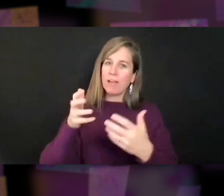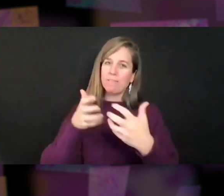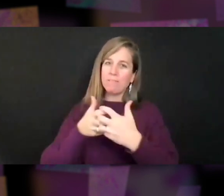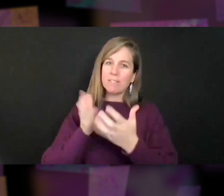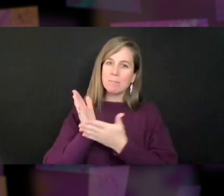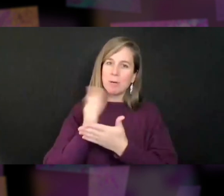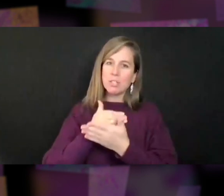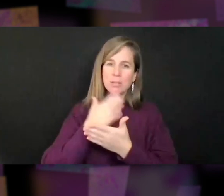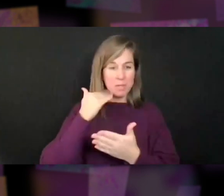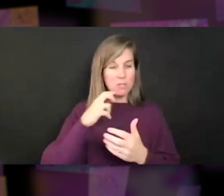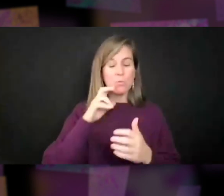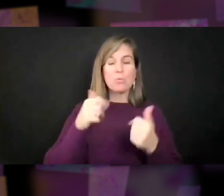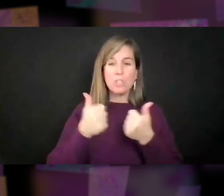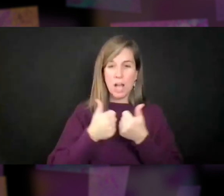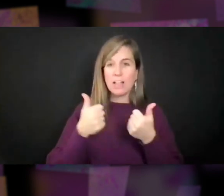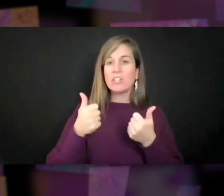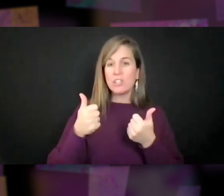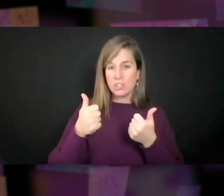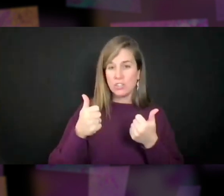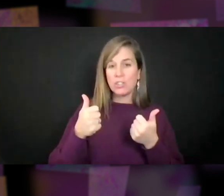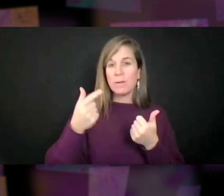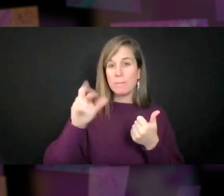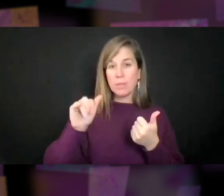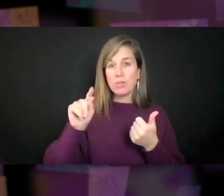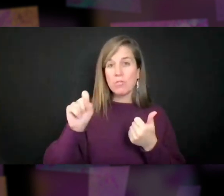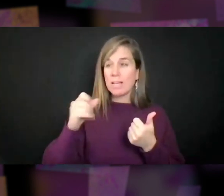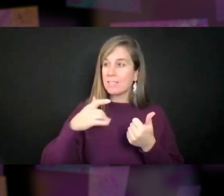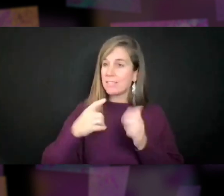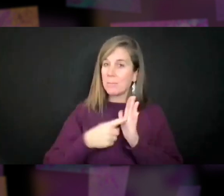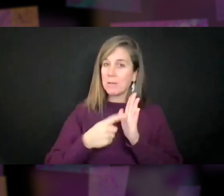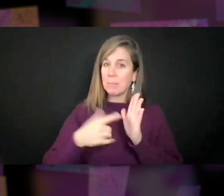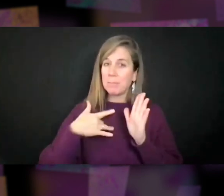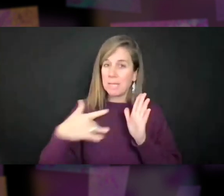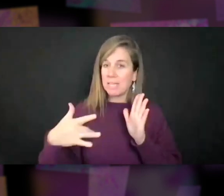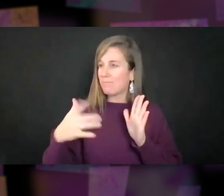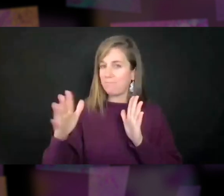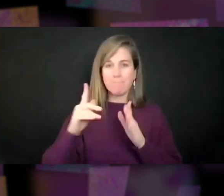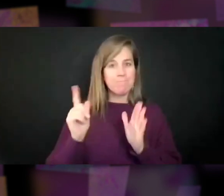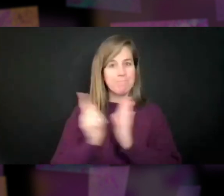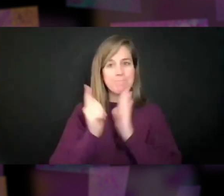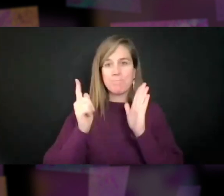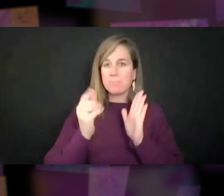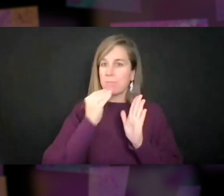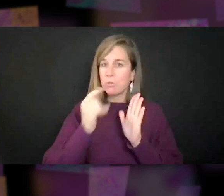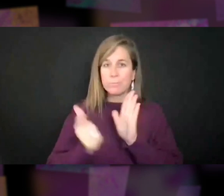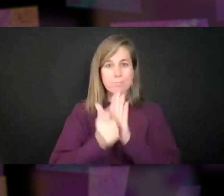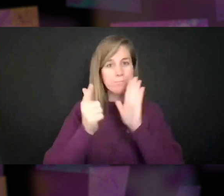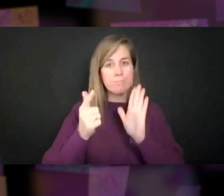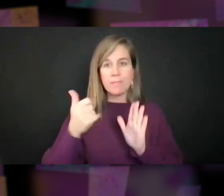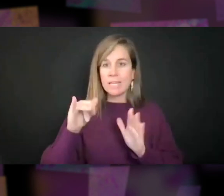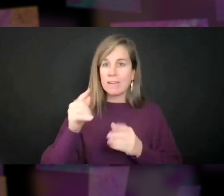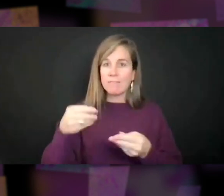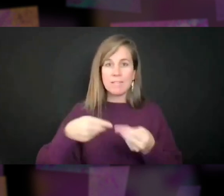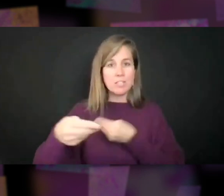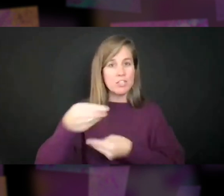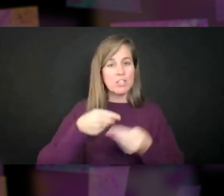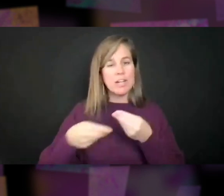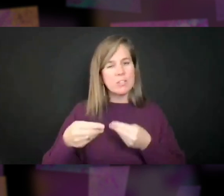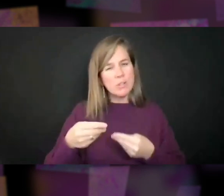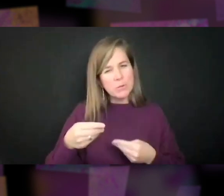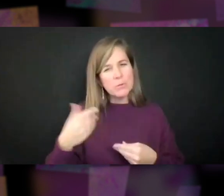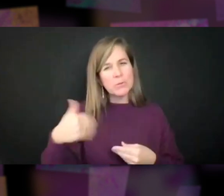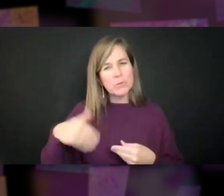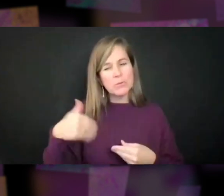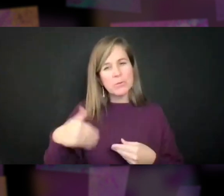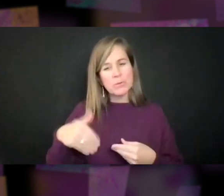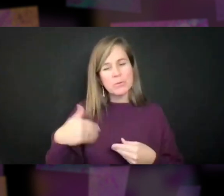grants don't allow for food expenditures or gift expenditures. And then the potential